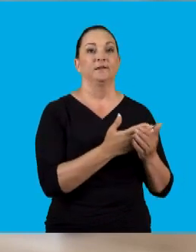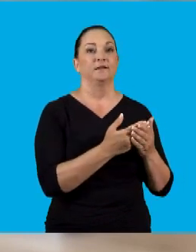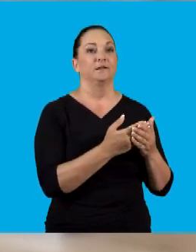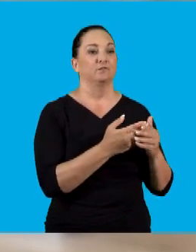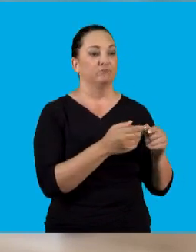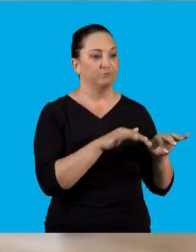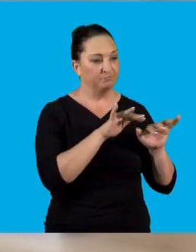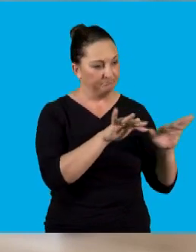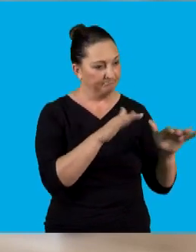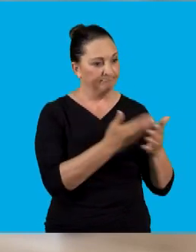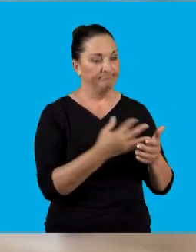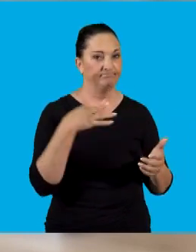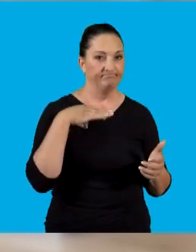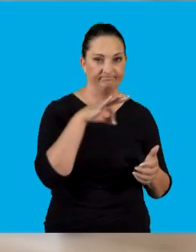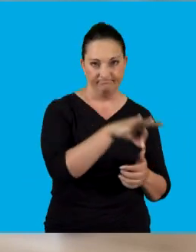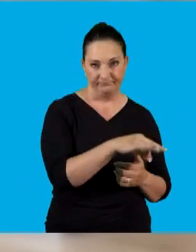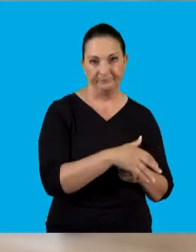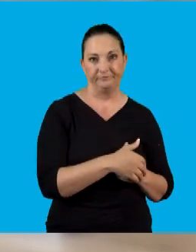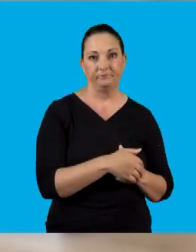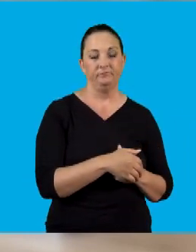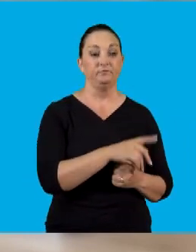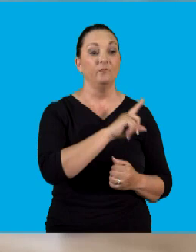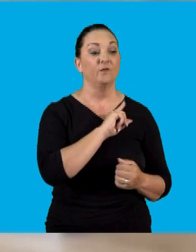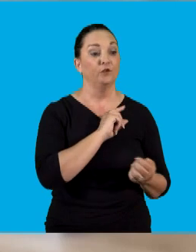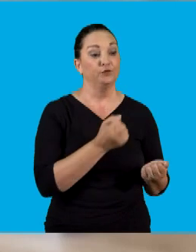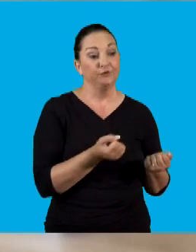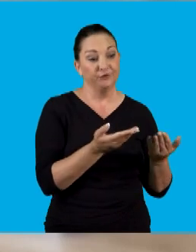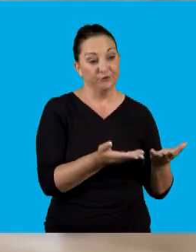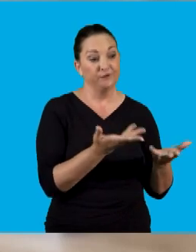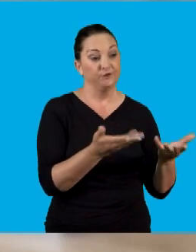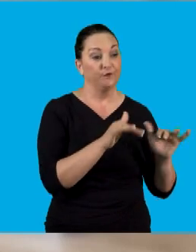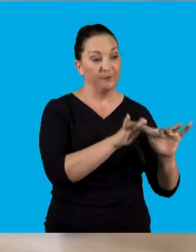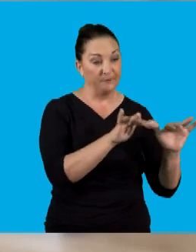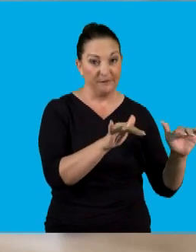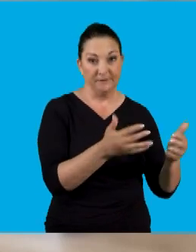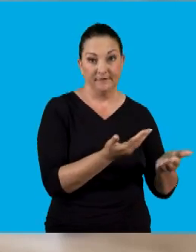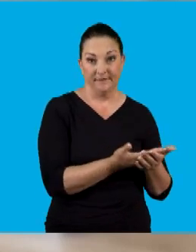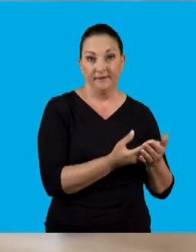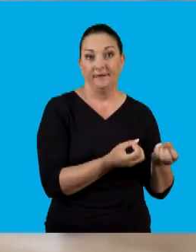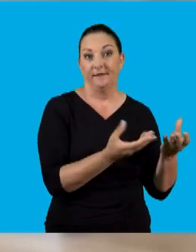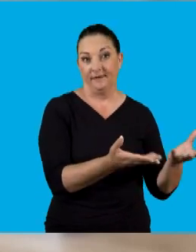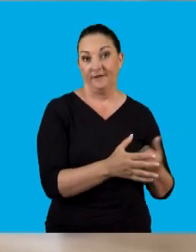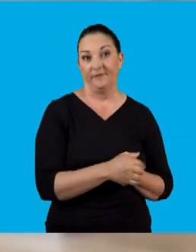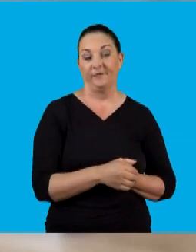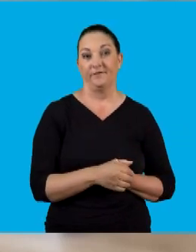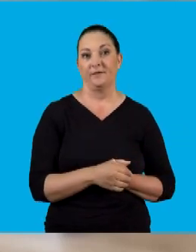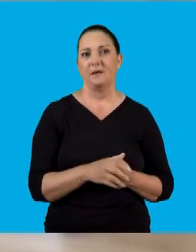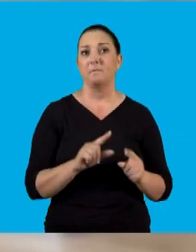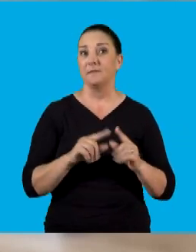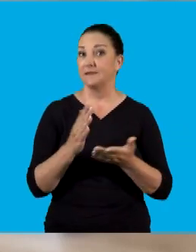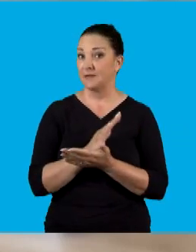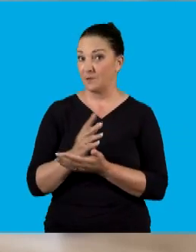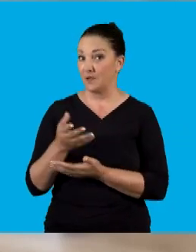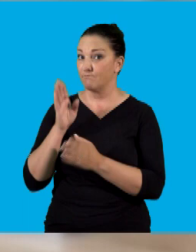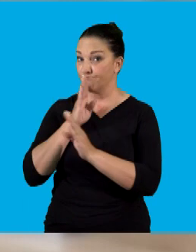at competitive level. So here's a business also offering services to the people that are also sometimes offered by